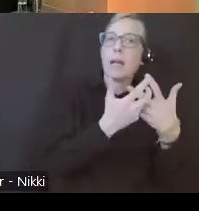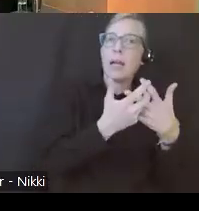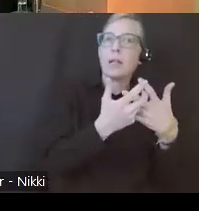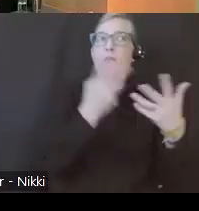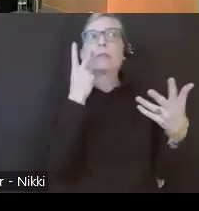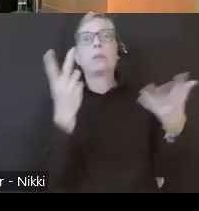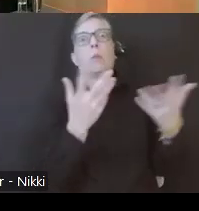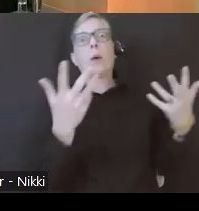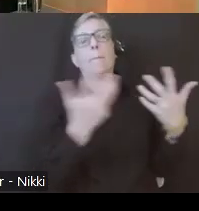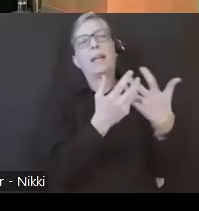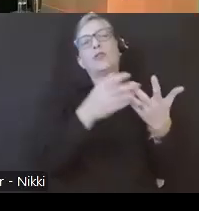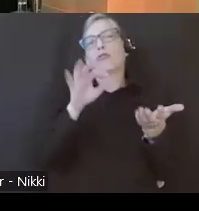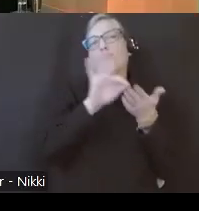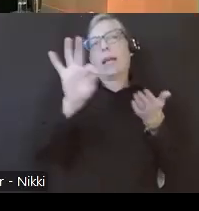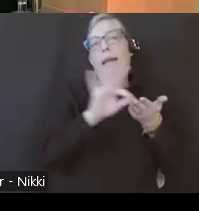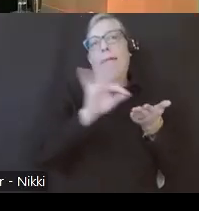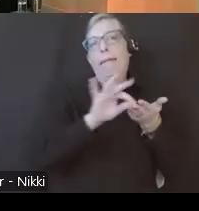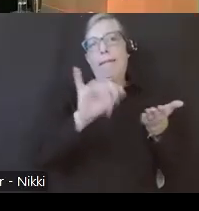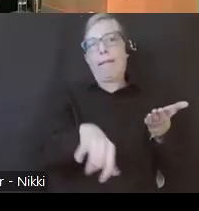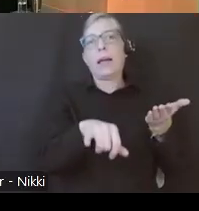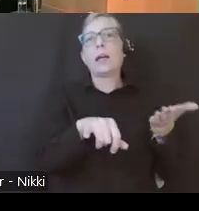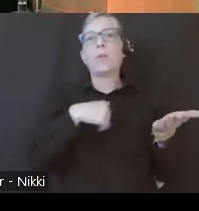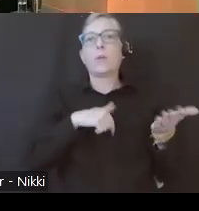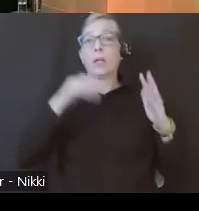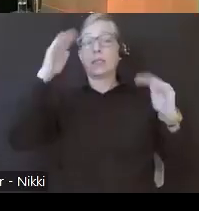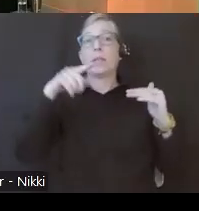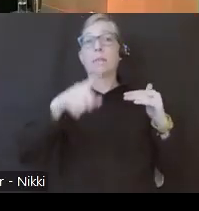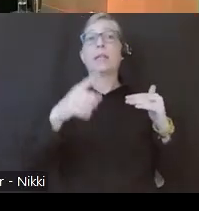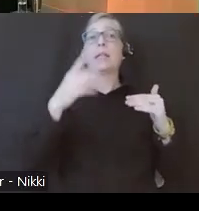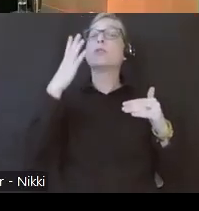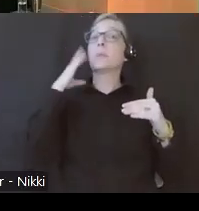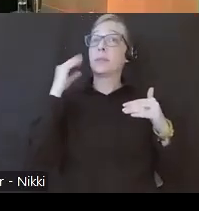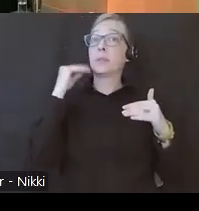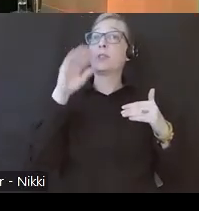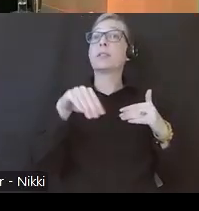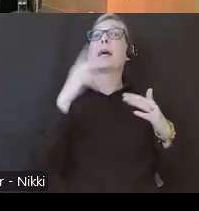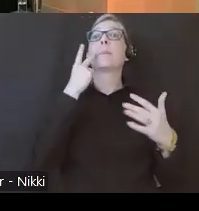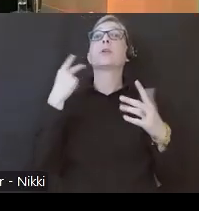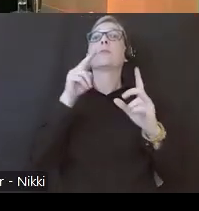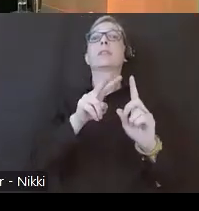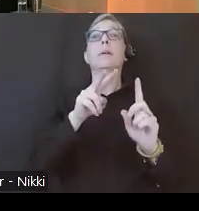And we expect them to experience that perceptual pop-out, where mismatch